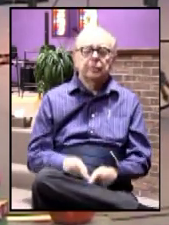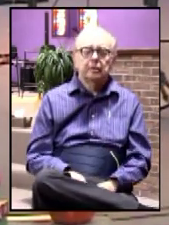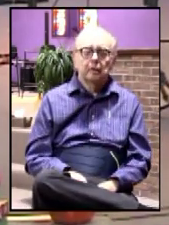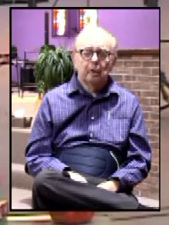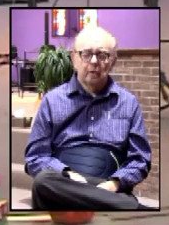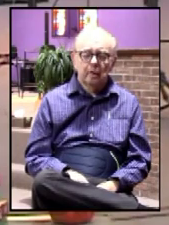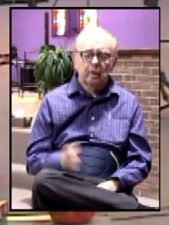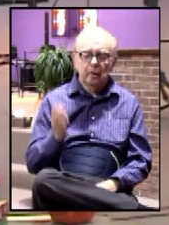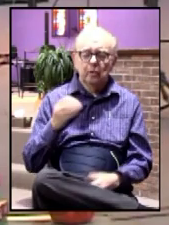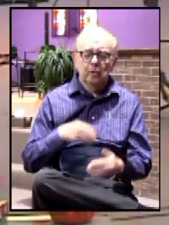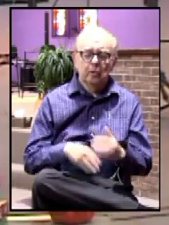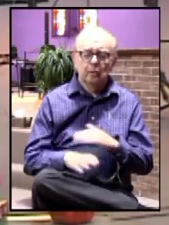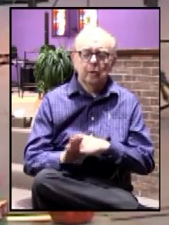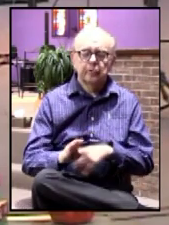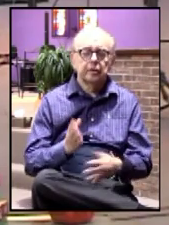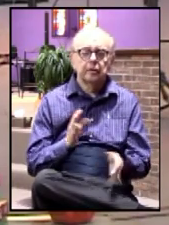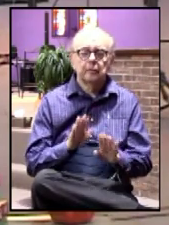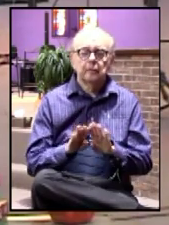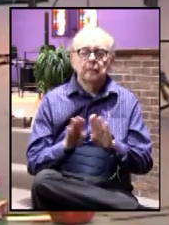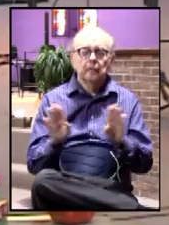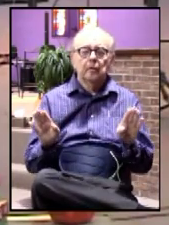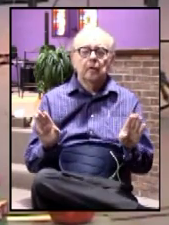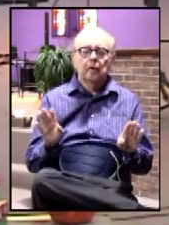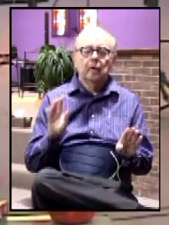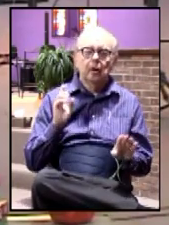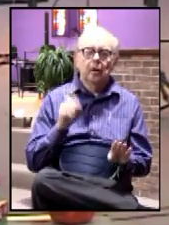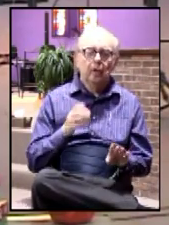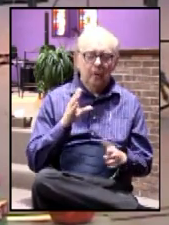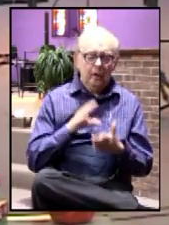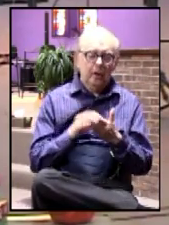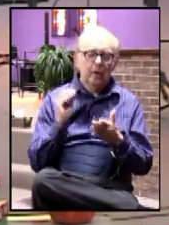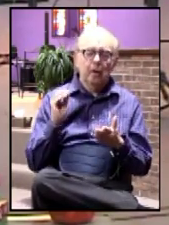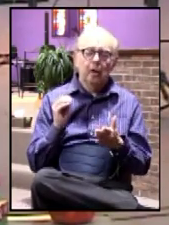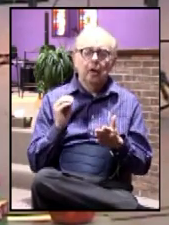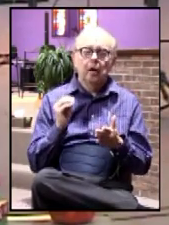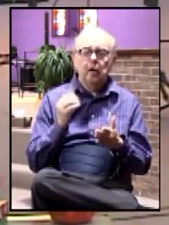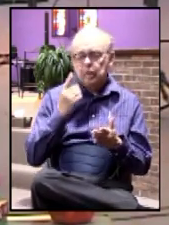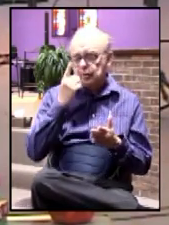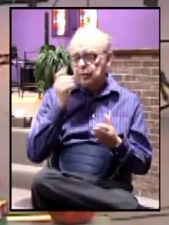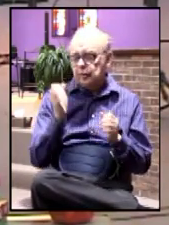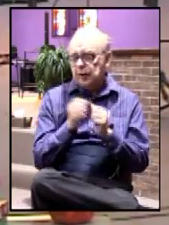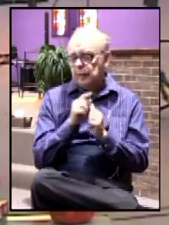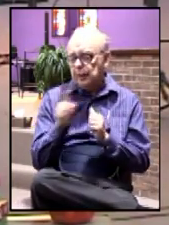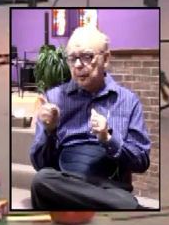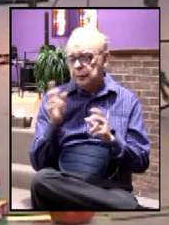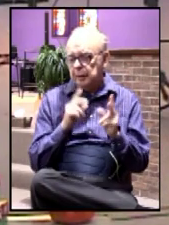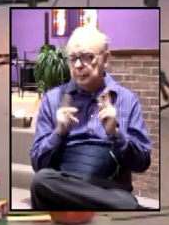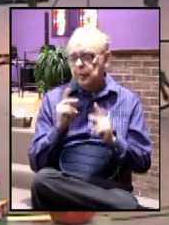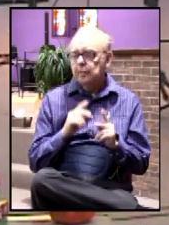Everyone who walks in these doors, we should learn to dream with them.